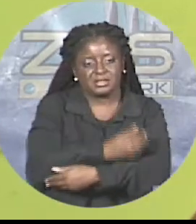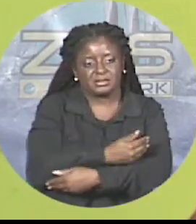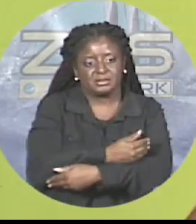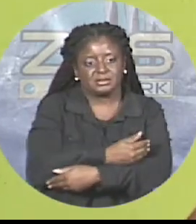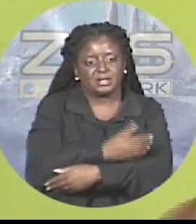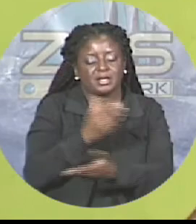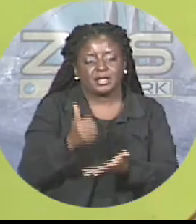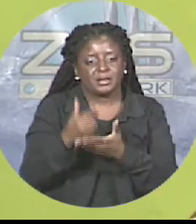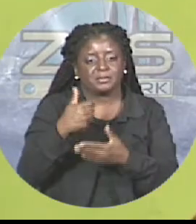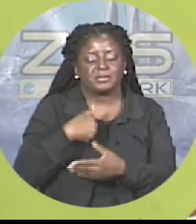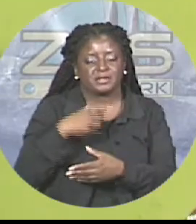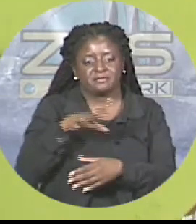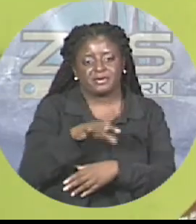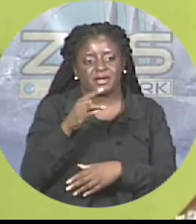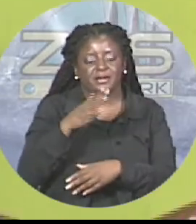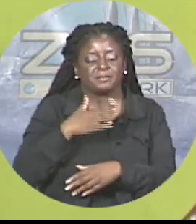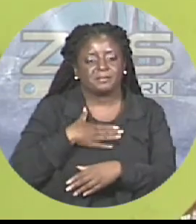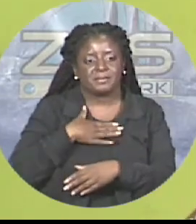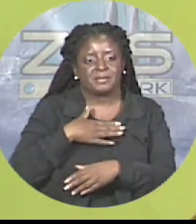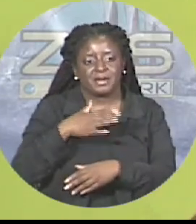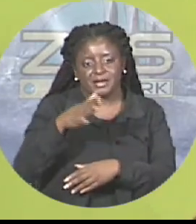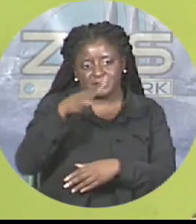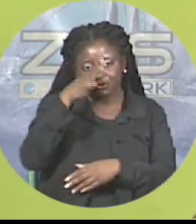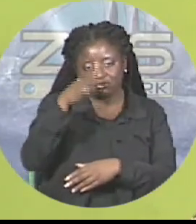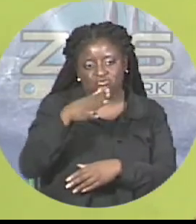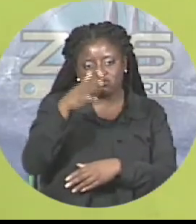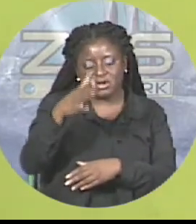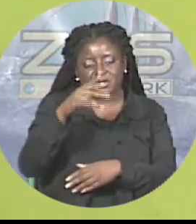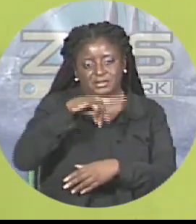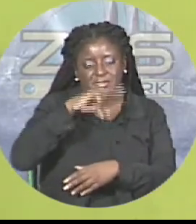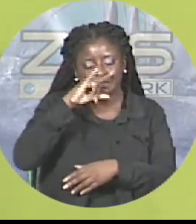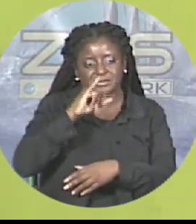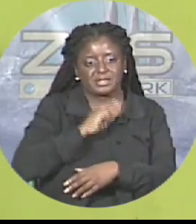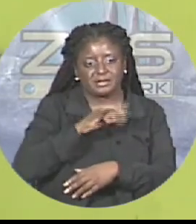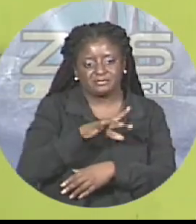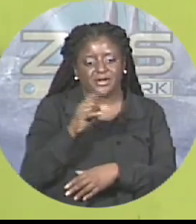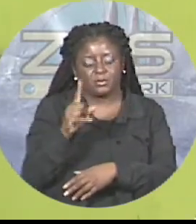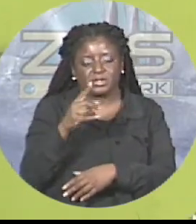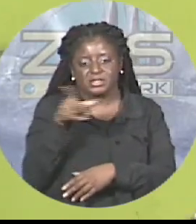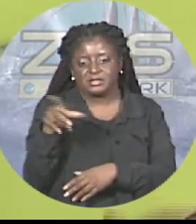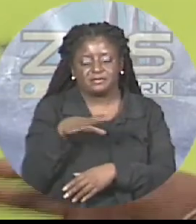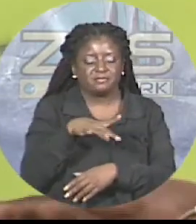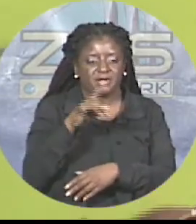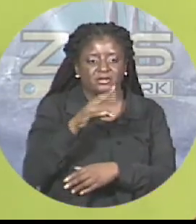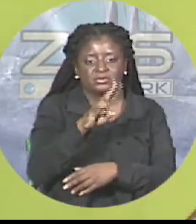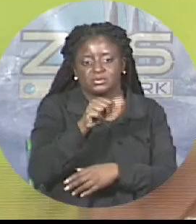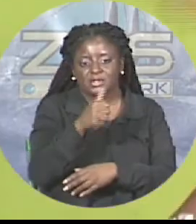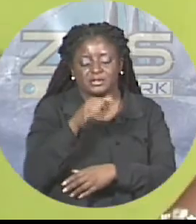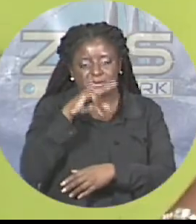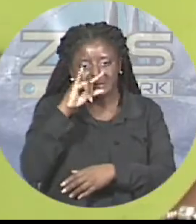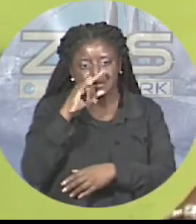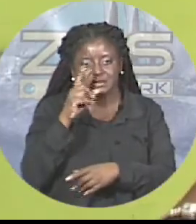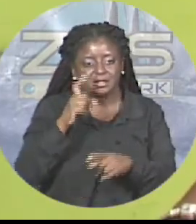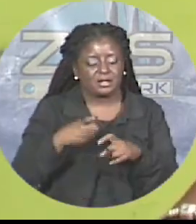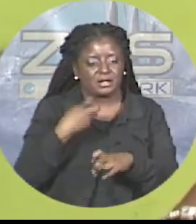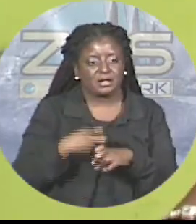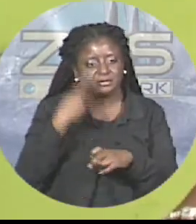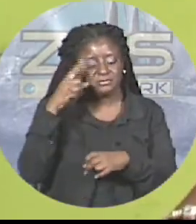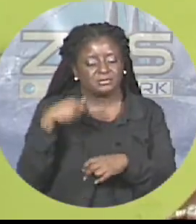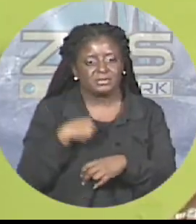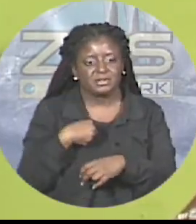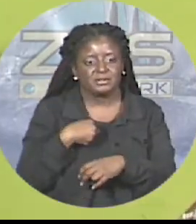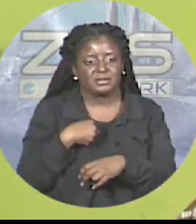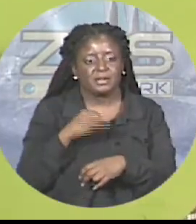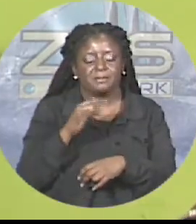grandkids. And so I hold one and he's fine too. It was difficult for me. I couldn't see, and I see my eyes running